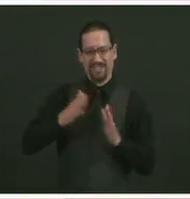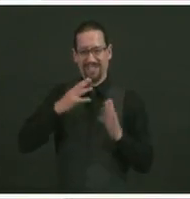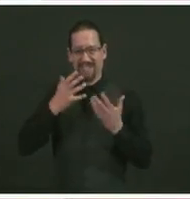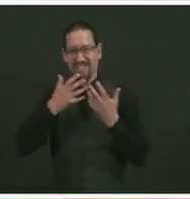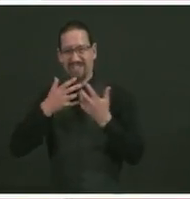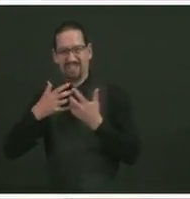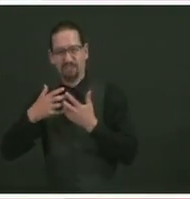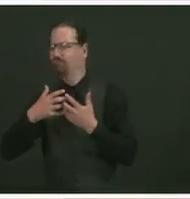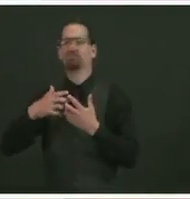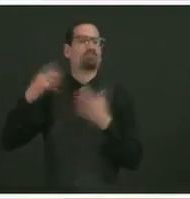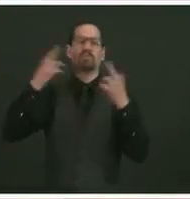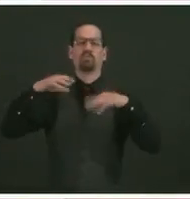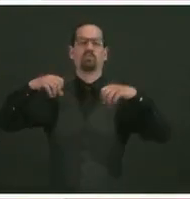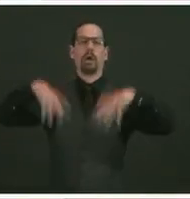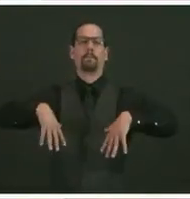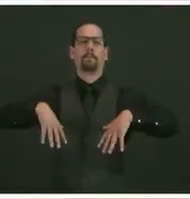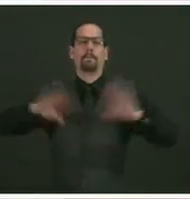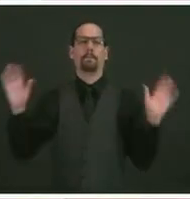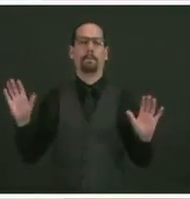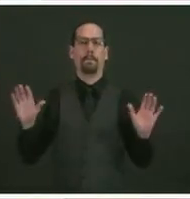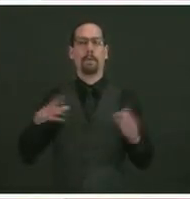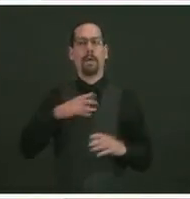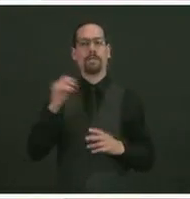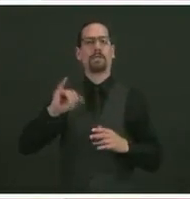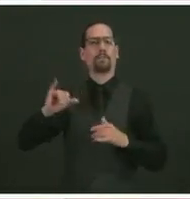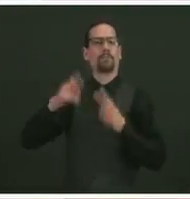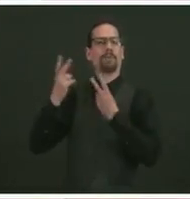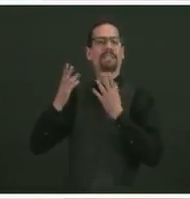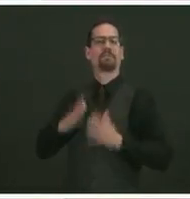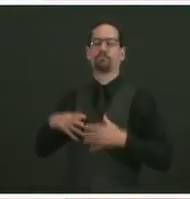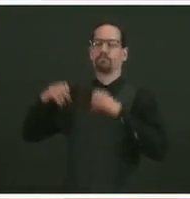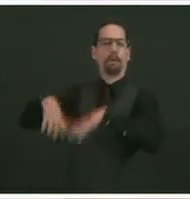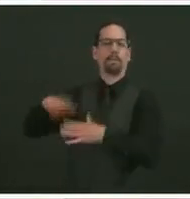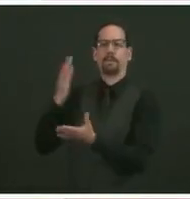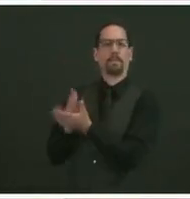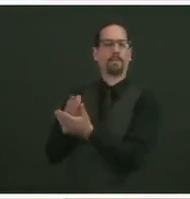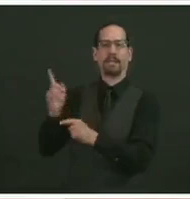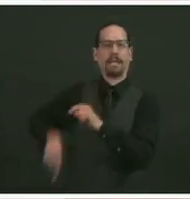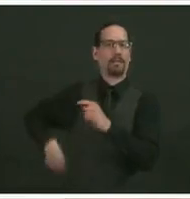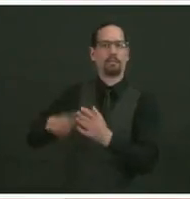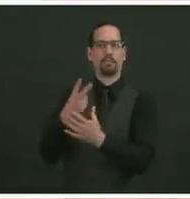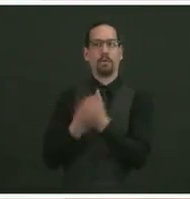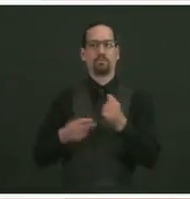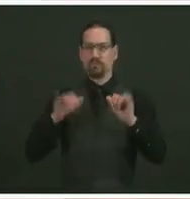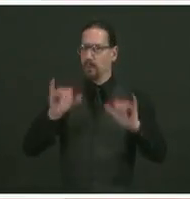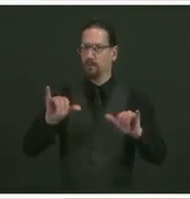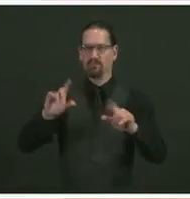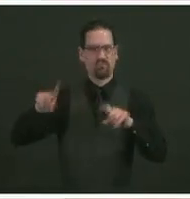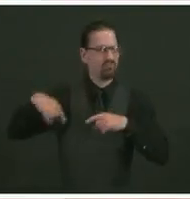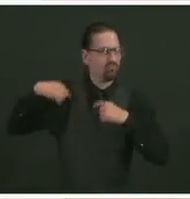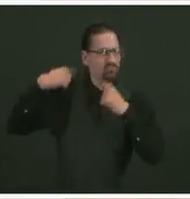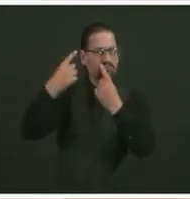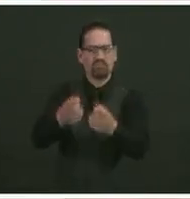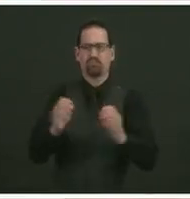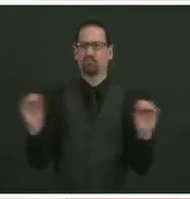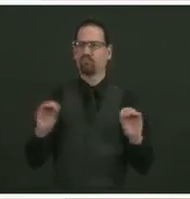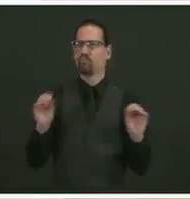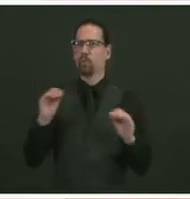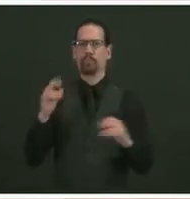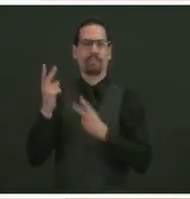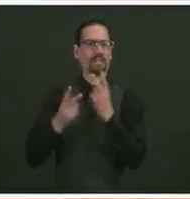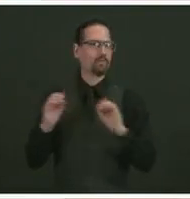down that practice and shut down visitation. And still, as you know, shutting down visitation and shutting down that practice. Also, at that